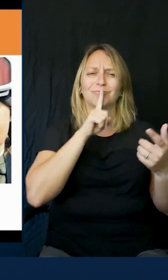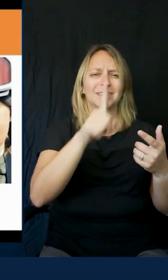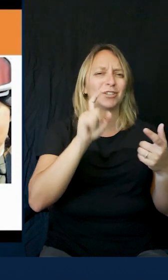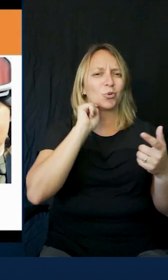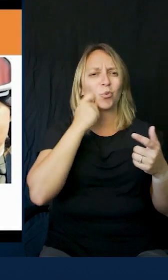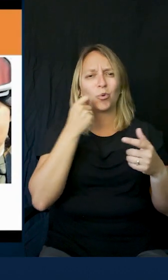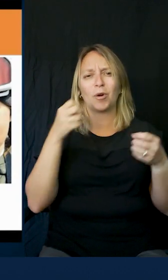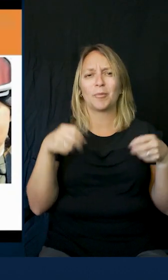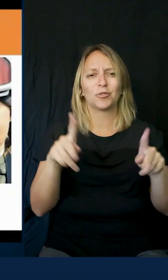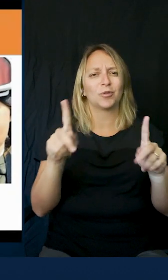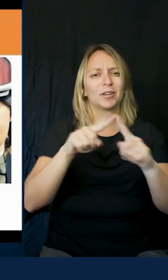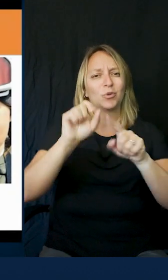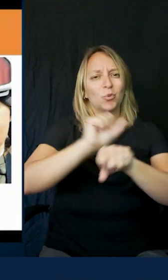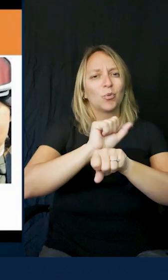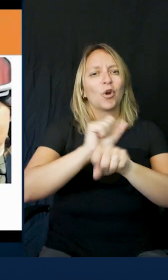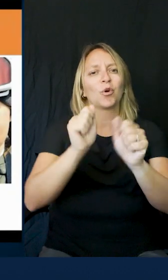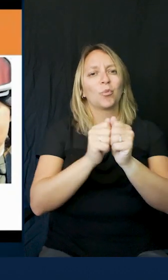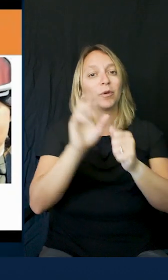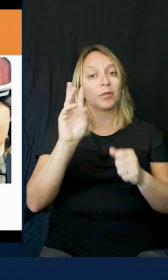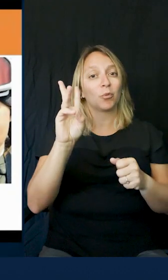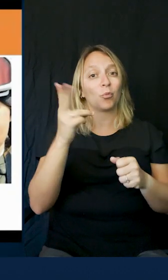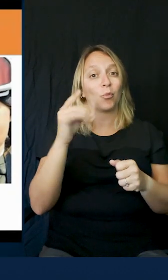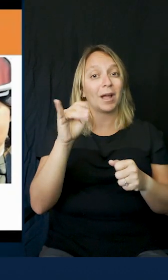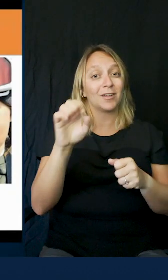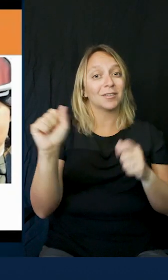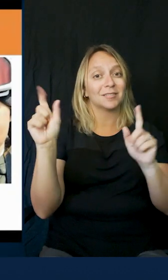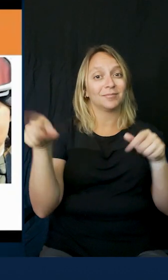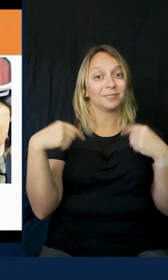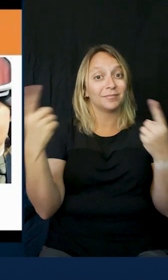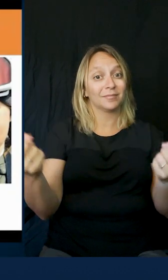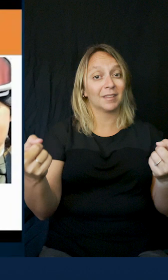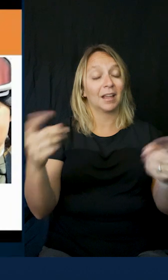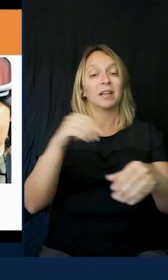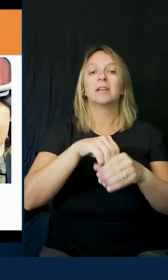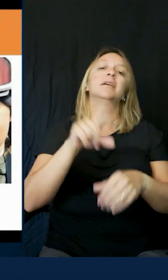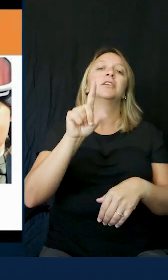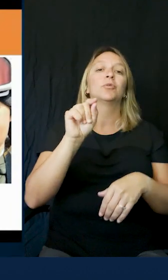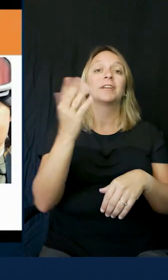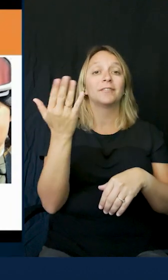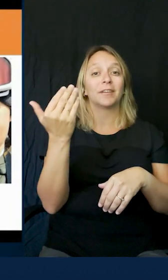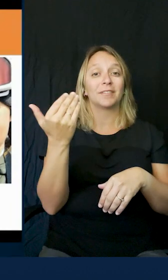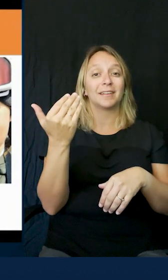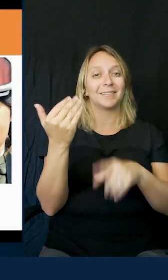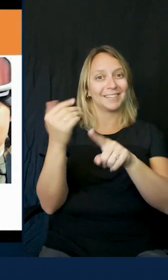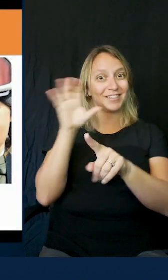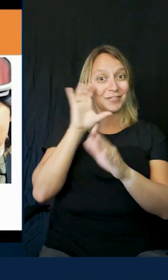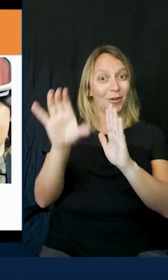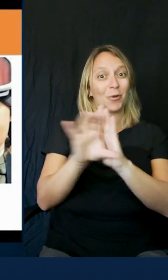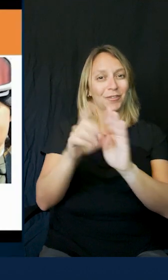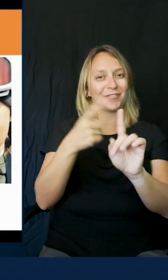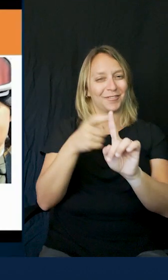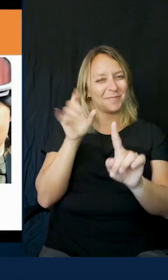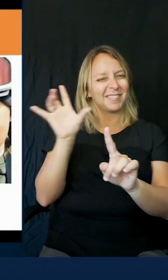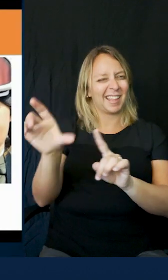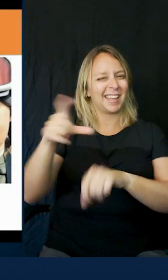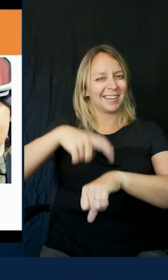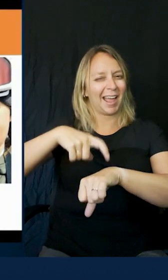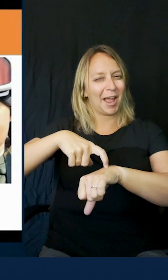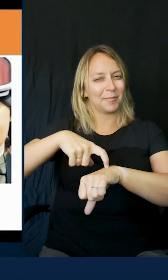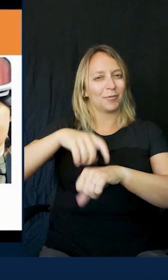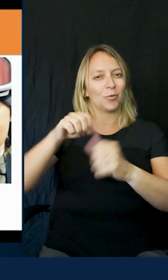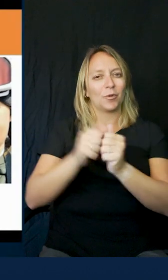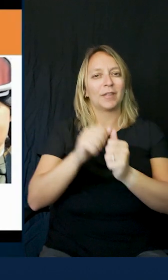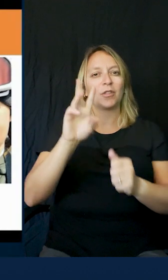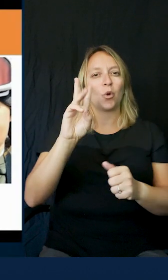work with whales since then. So in 2015, that's where this photo is from. It's with the Alaska Whale Foundation. That was when I did